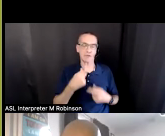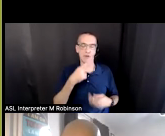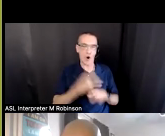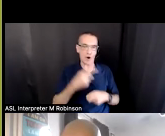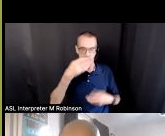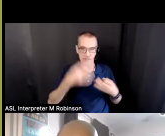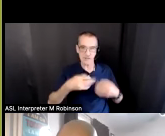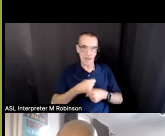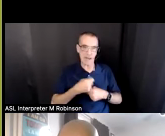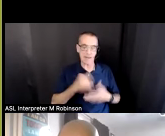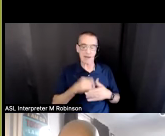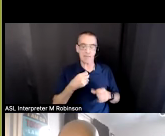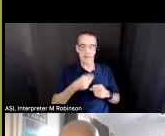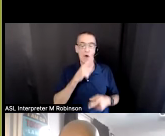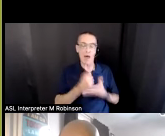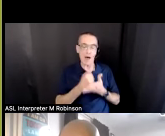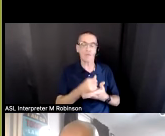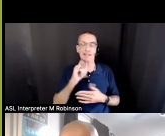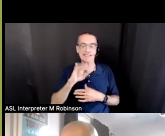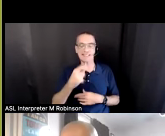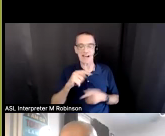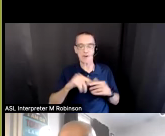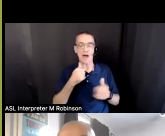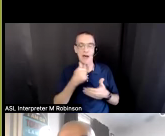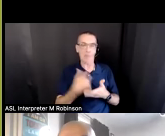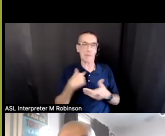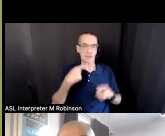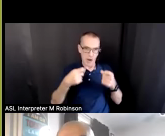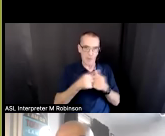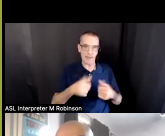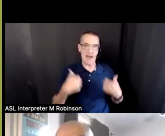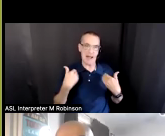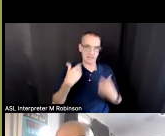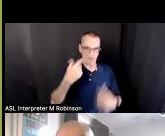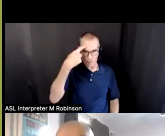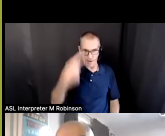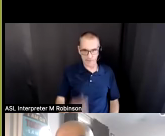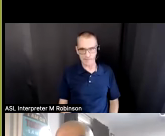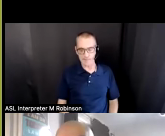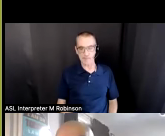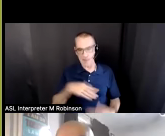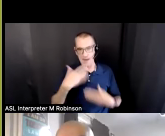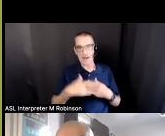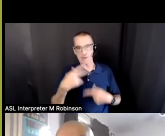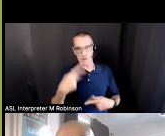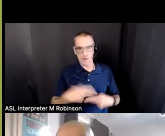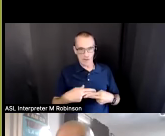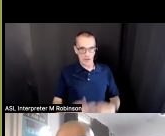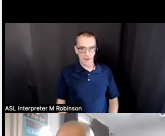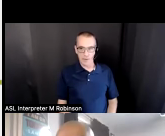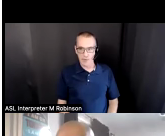vividly. This can be a helpful insight to help us grapple with that adolescent brain. We can go to the next one.